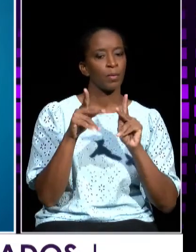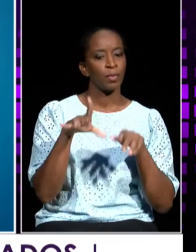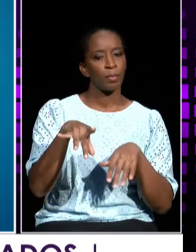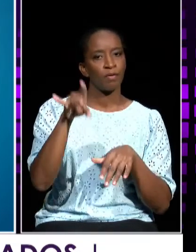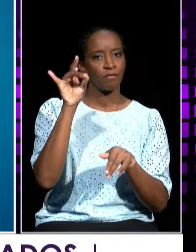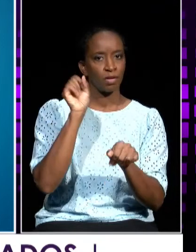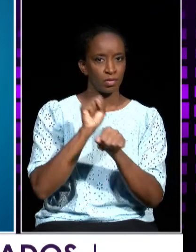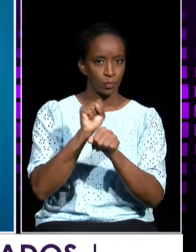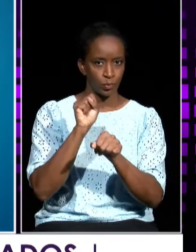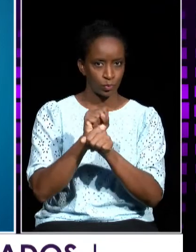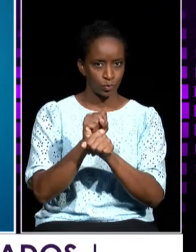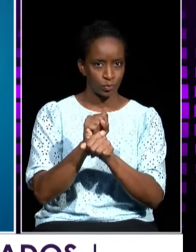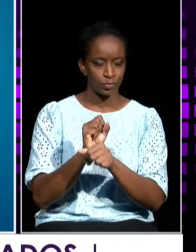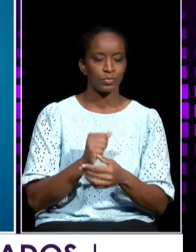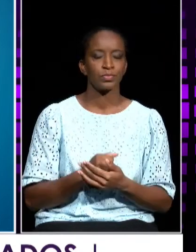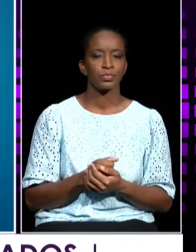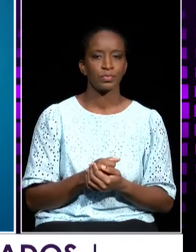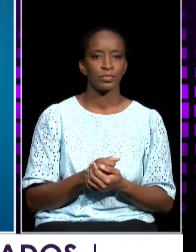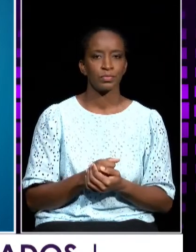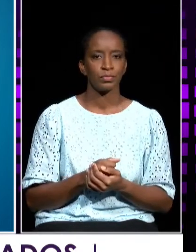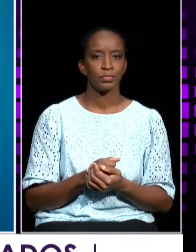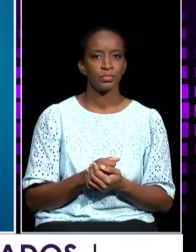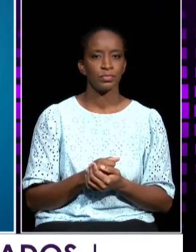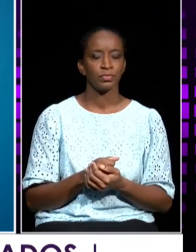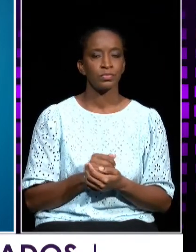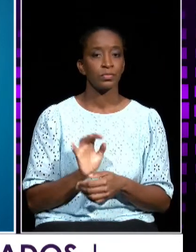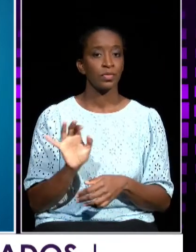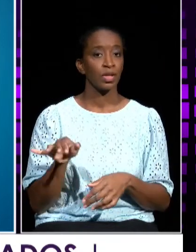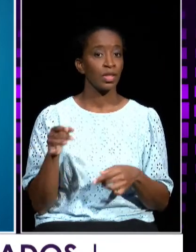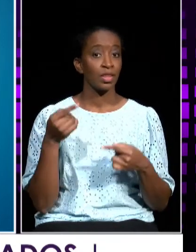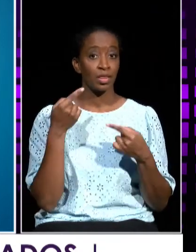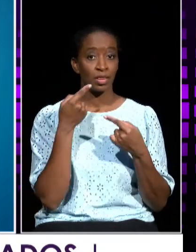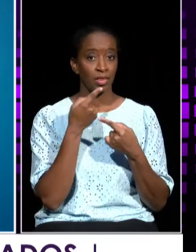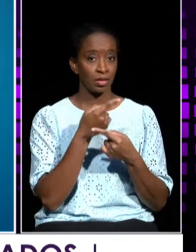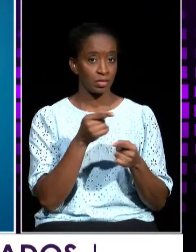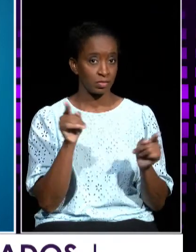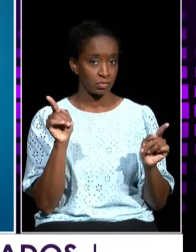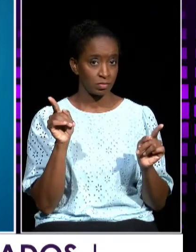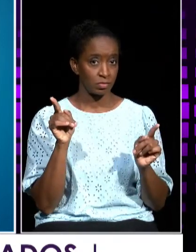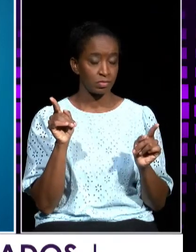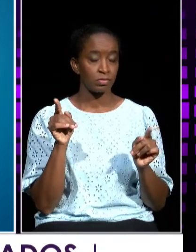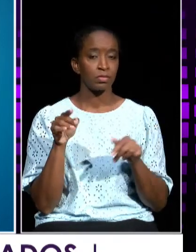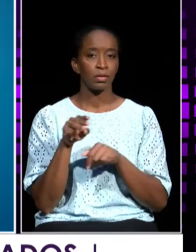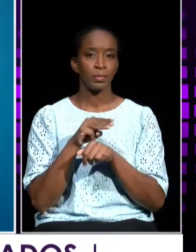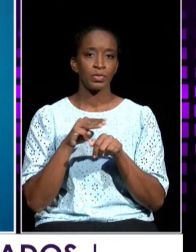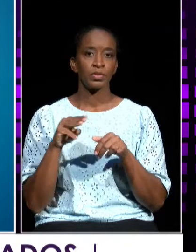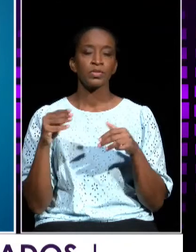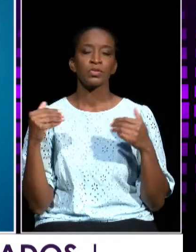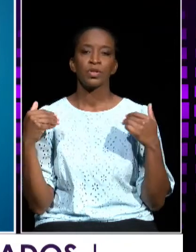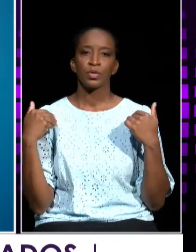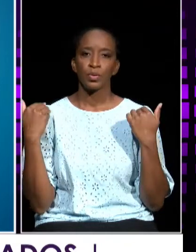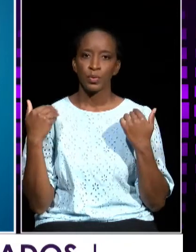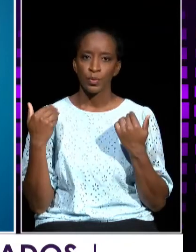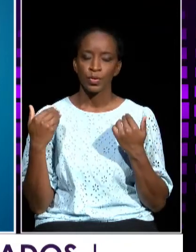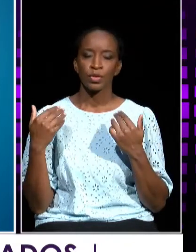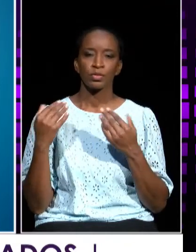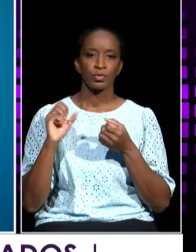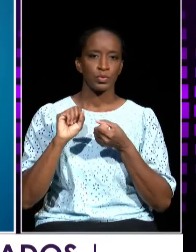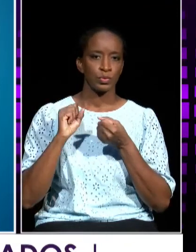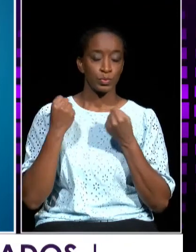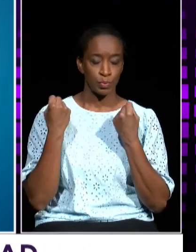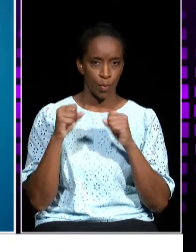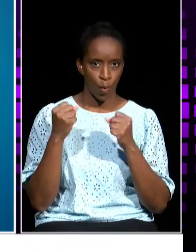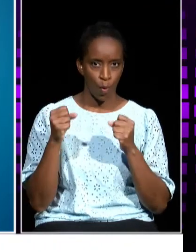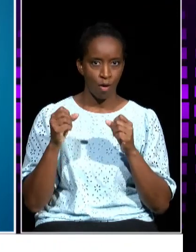in Barbados. Now, this announcement was made from the Ministry of Youth, Sport and Community Empowerment, the Minister rather,